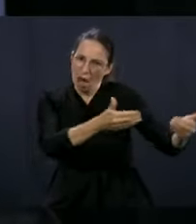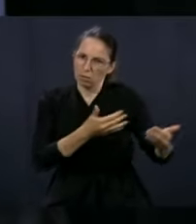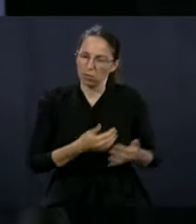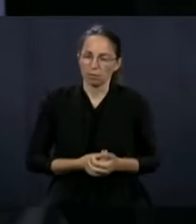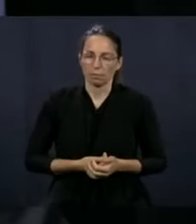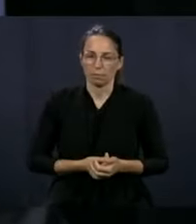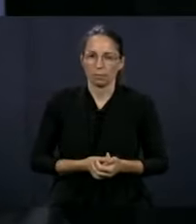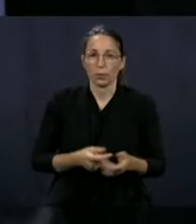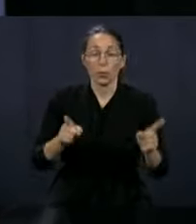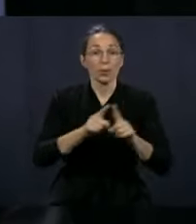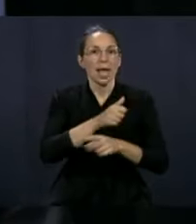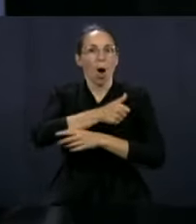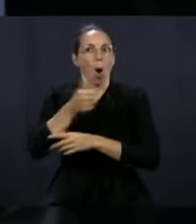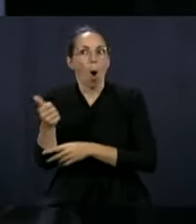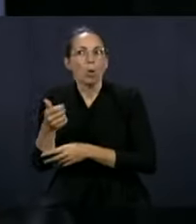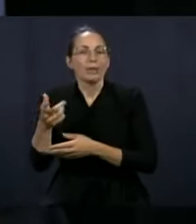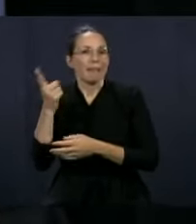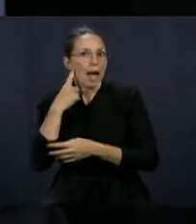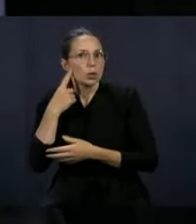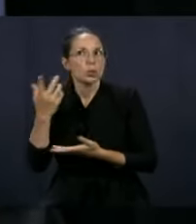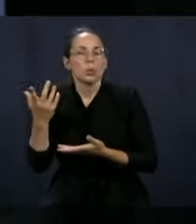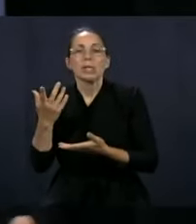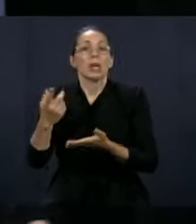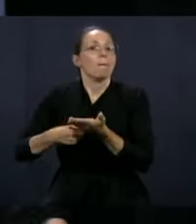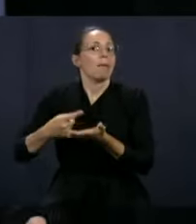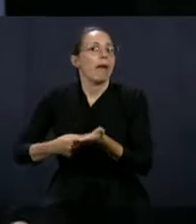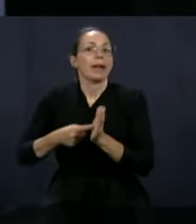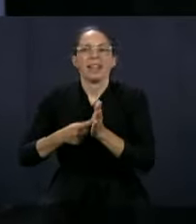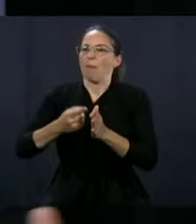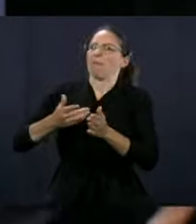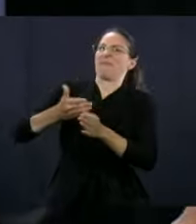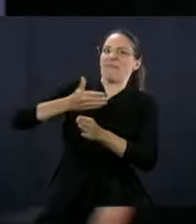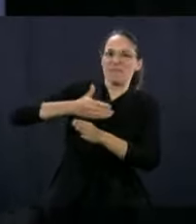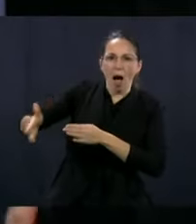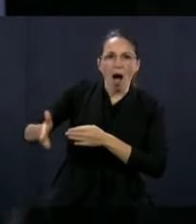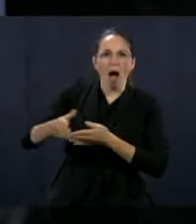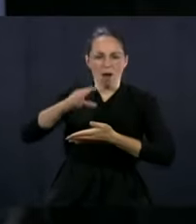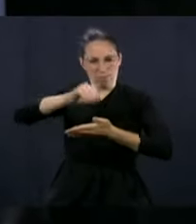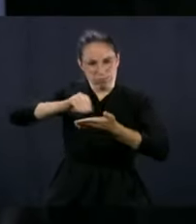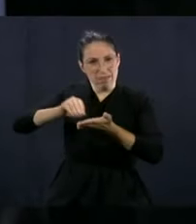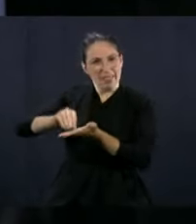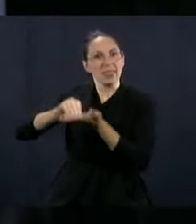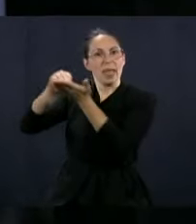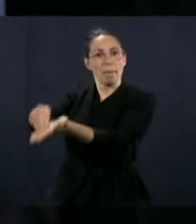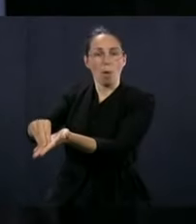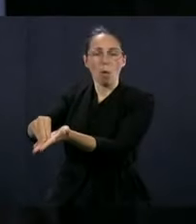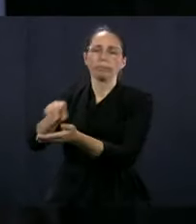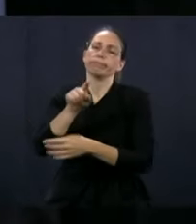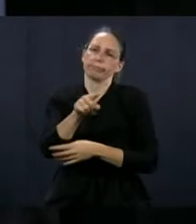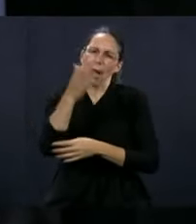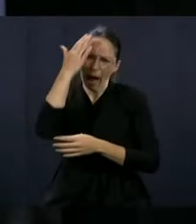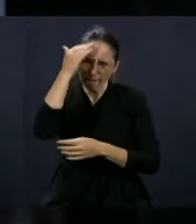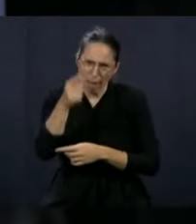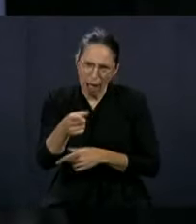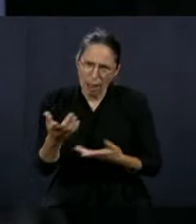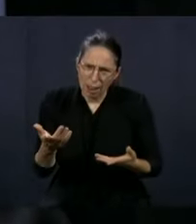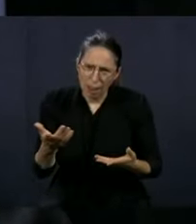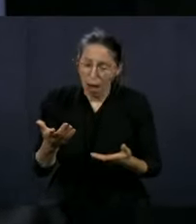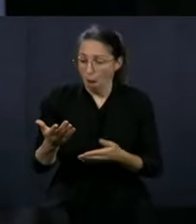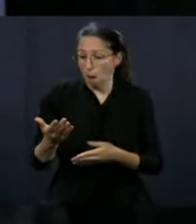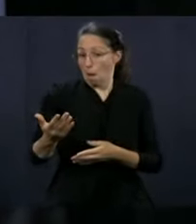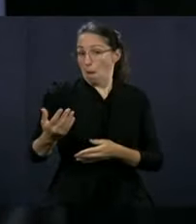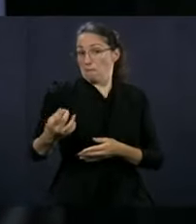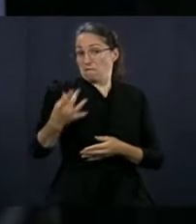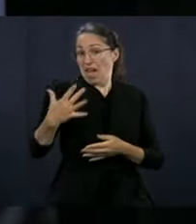it's urgent to act, and I hear the opposition party say, listen, this was tabled really late. Well, please remember that not too long ago,